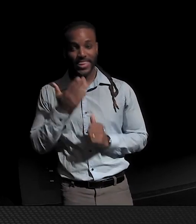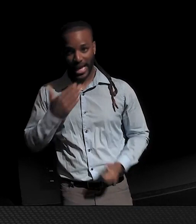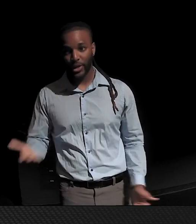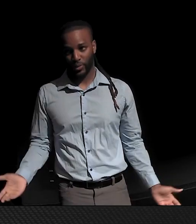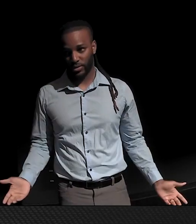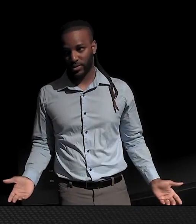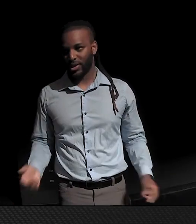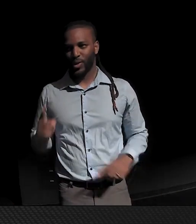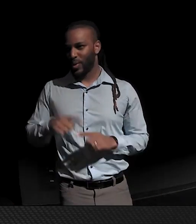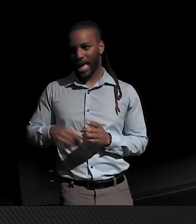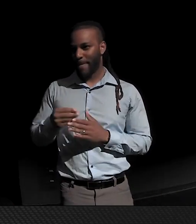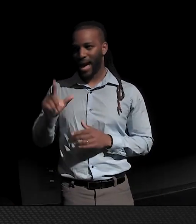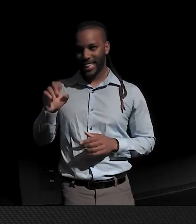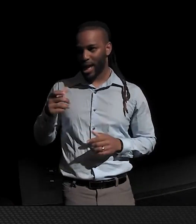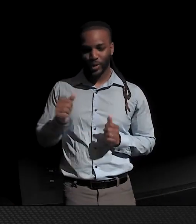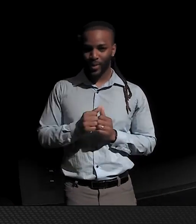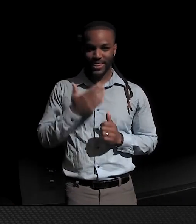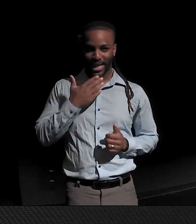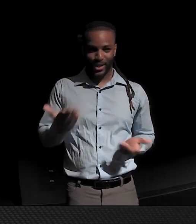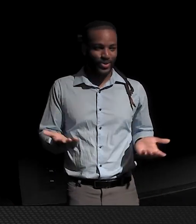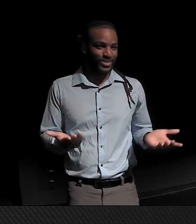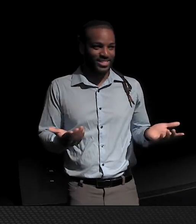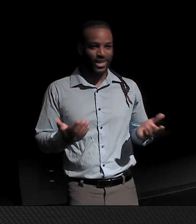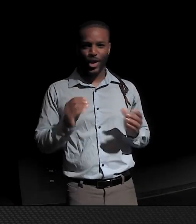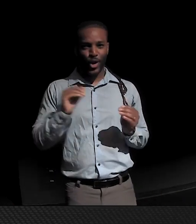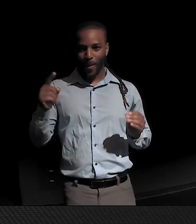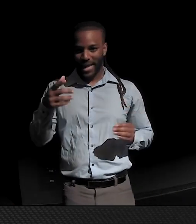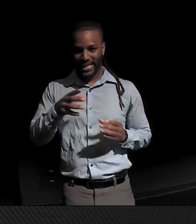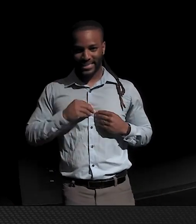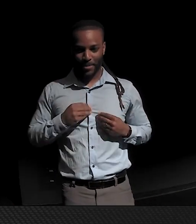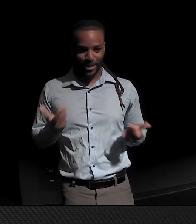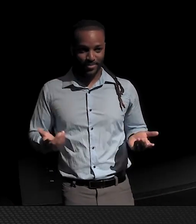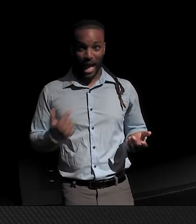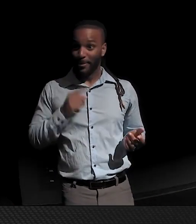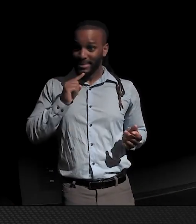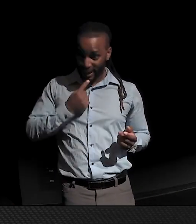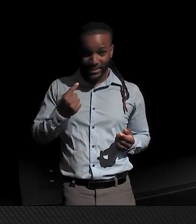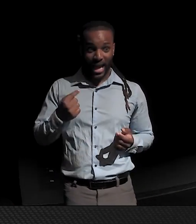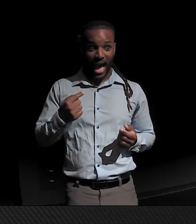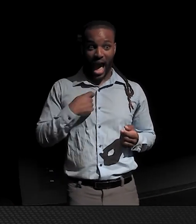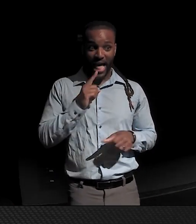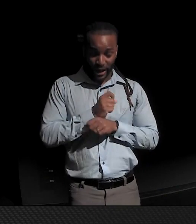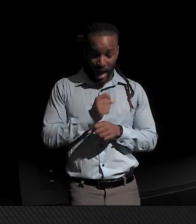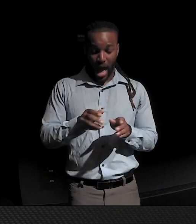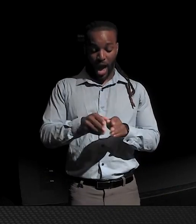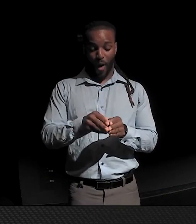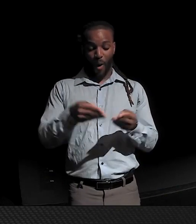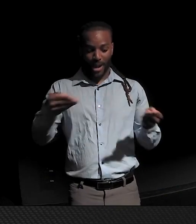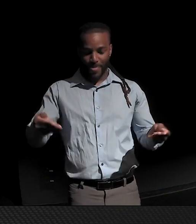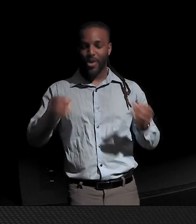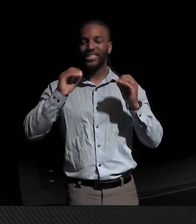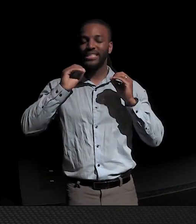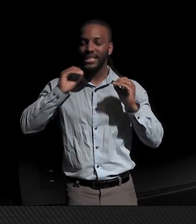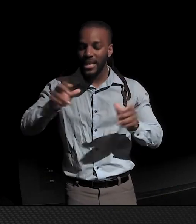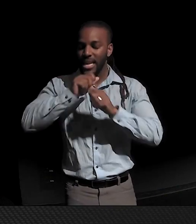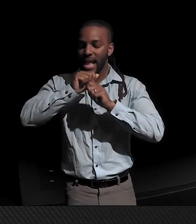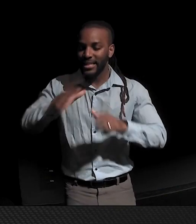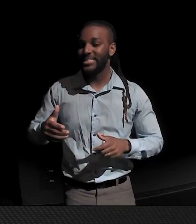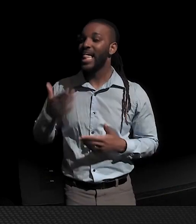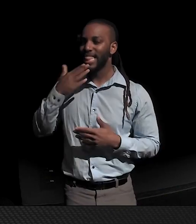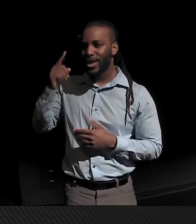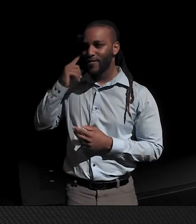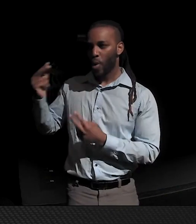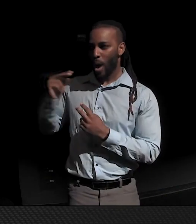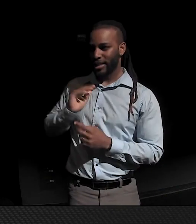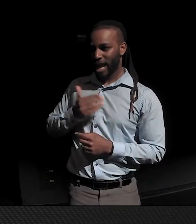Thank yous. You can't buy Legos. Walmart doesn't take them. Nobody takes them. I'm serious. I literally opened it up, and there was nothing. It just said, thanks for watching our